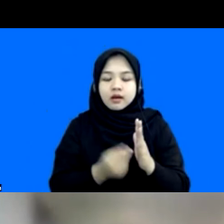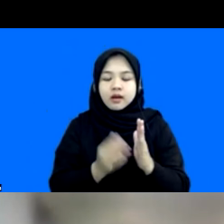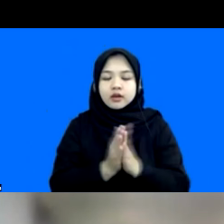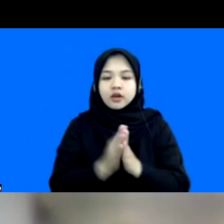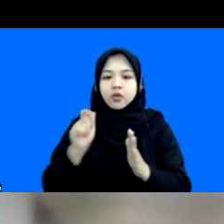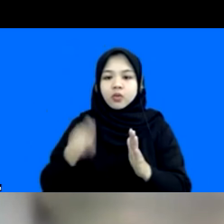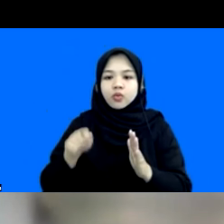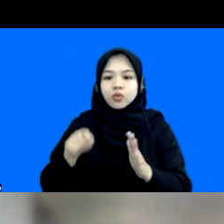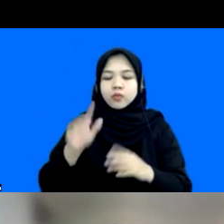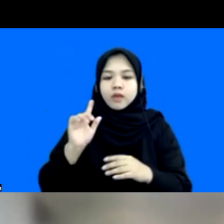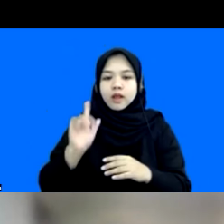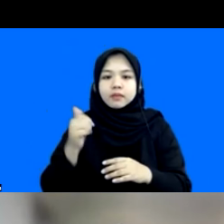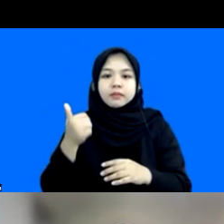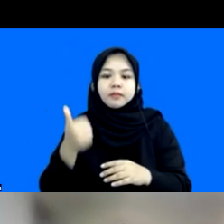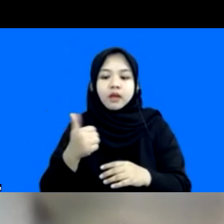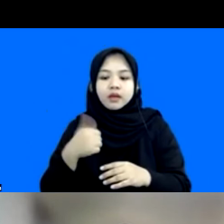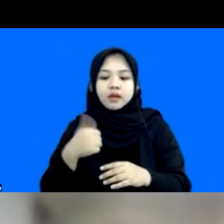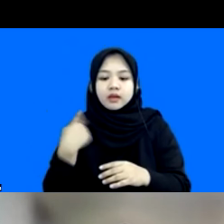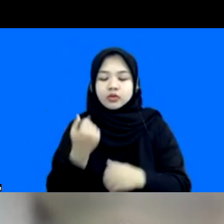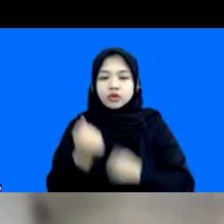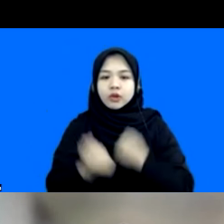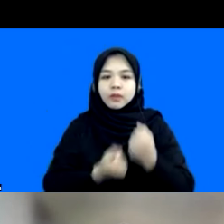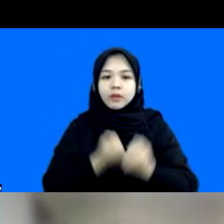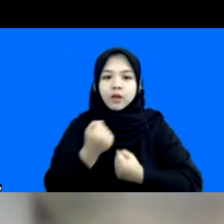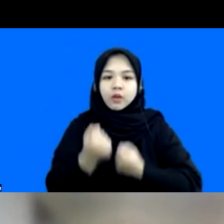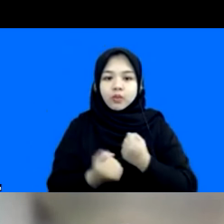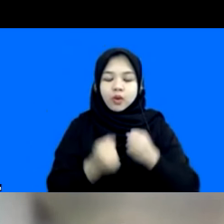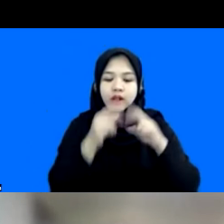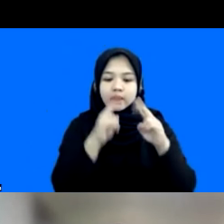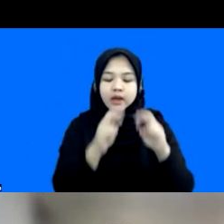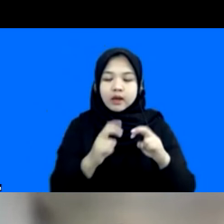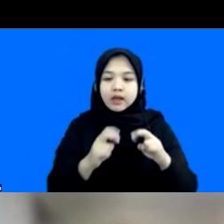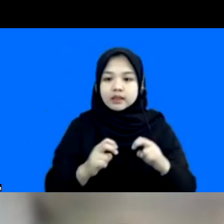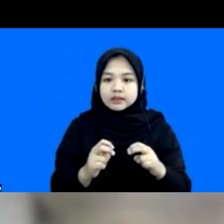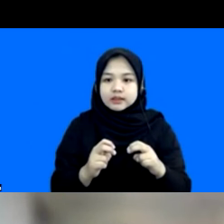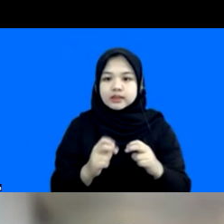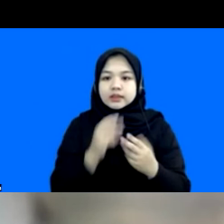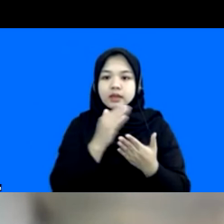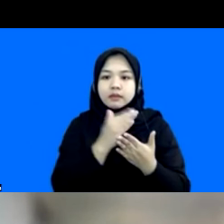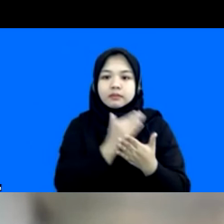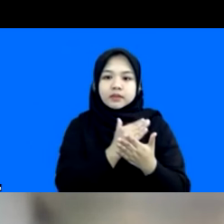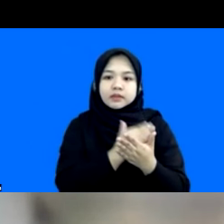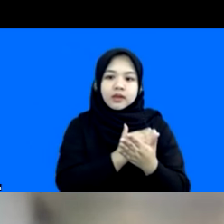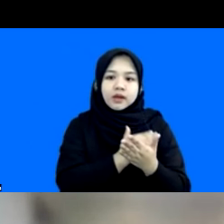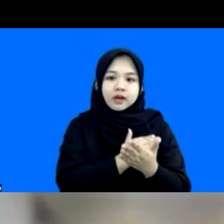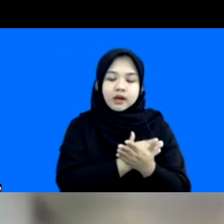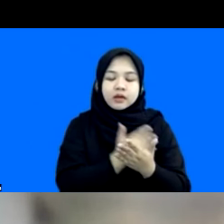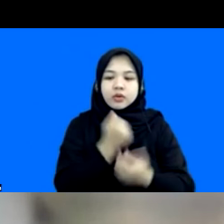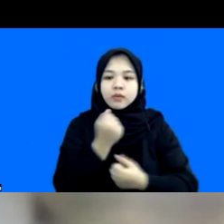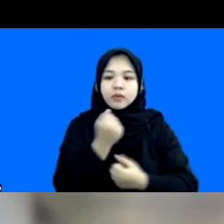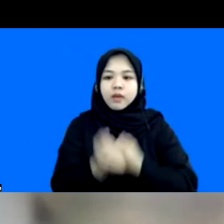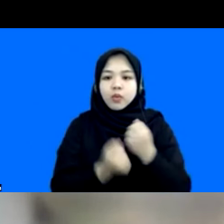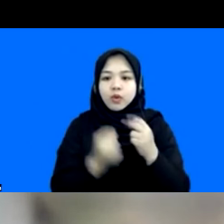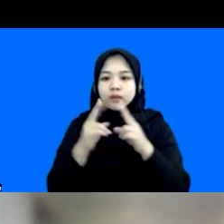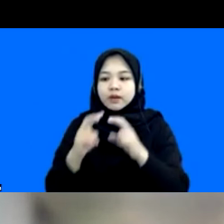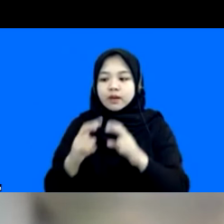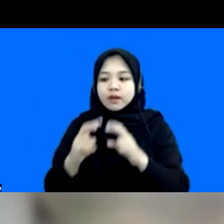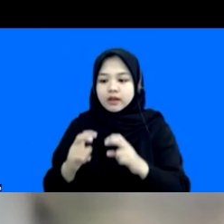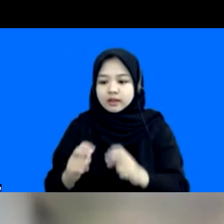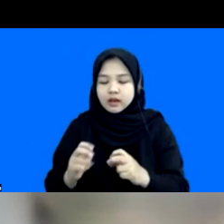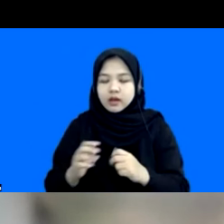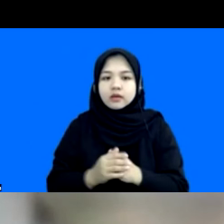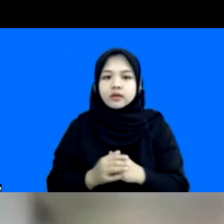issues. And we try to raise awareness, share knowledge, and change mindsets. So in doing all this,